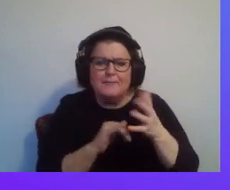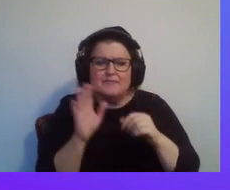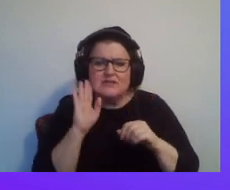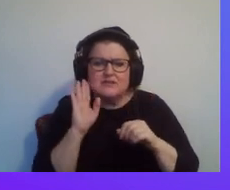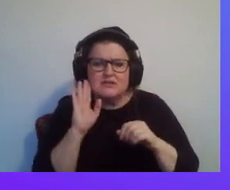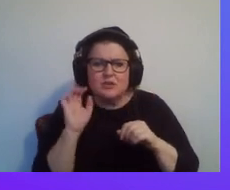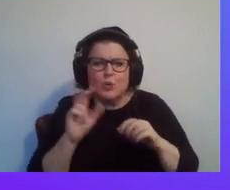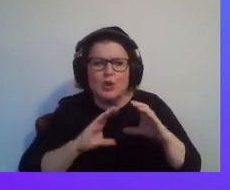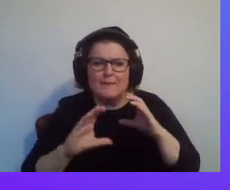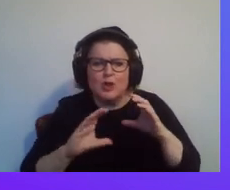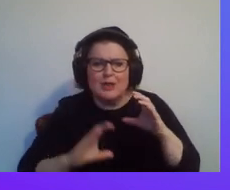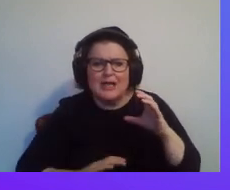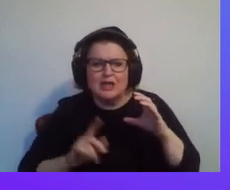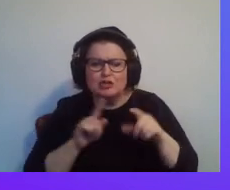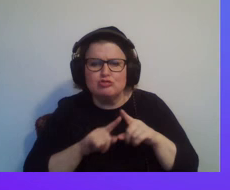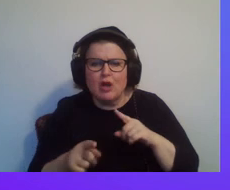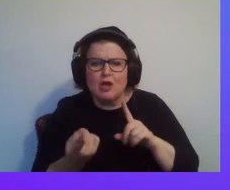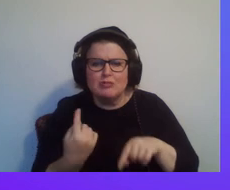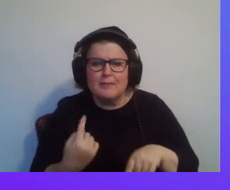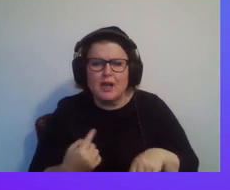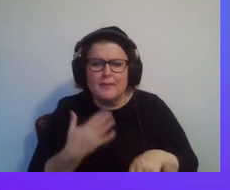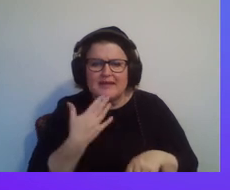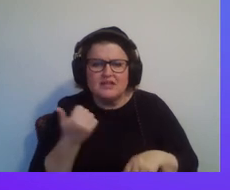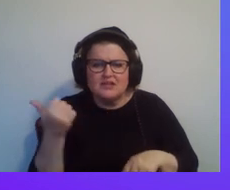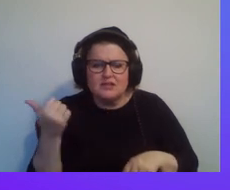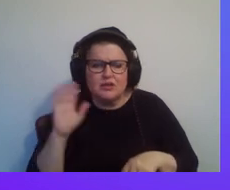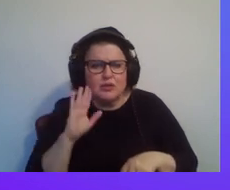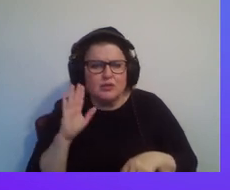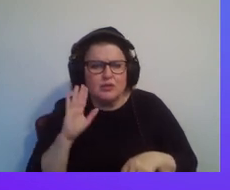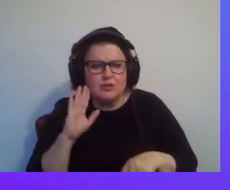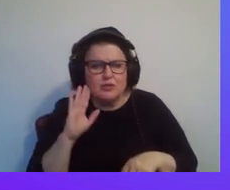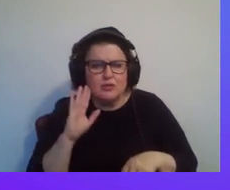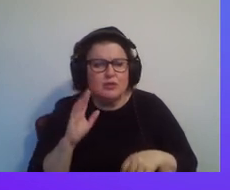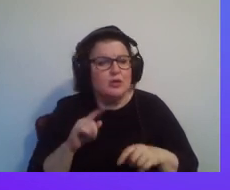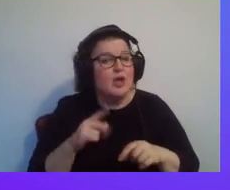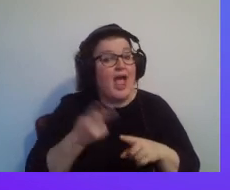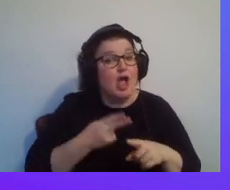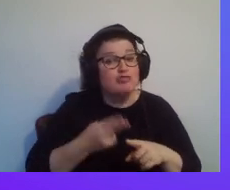It's not easy, but let's give it a try. Yes, thank you. So just reiterating the three